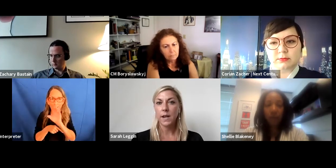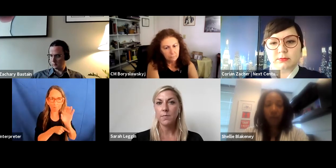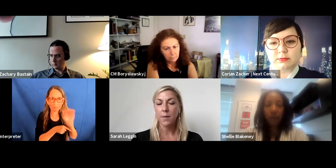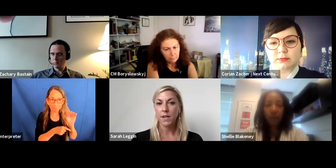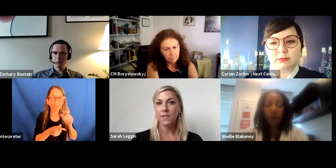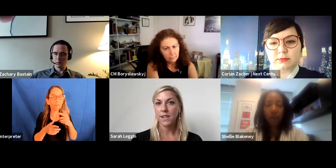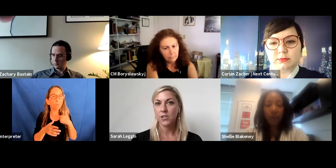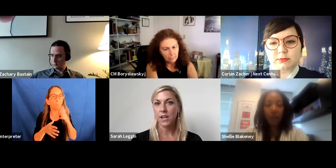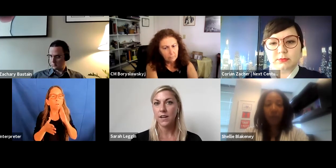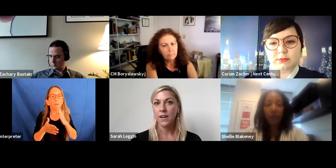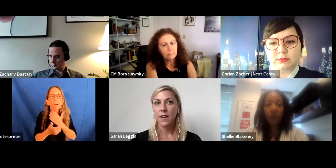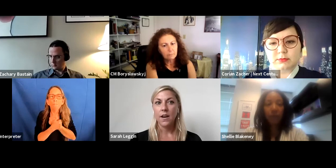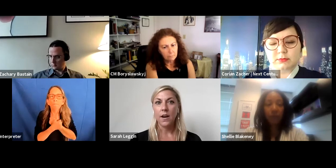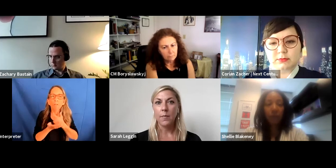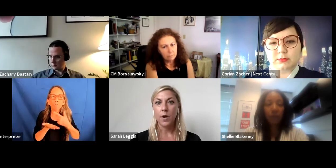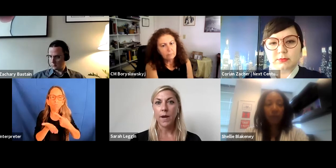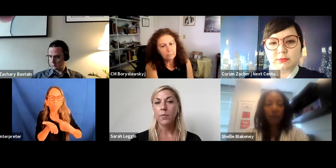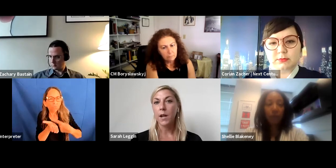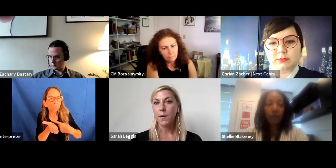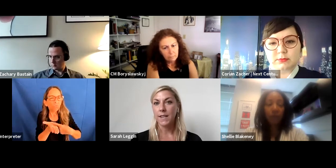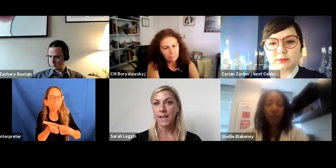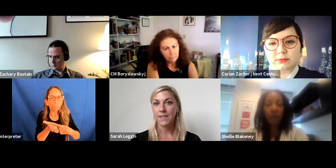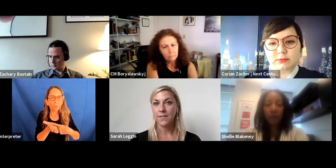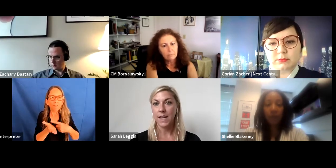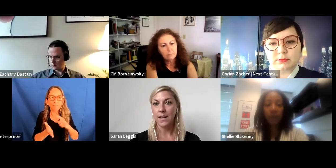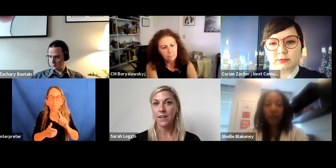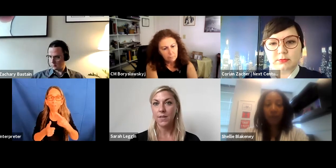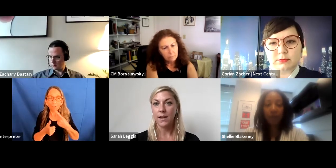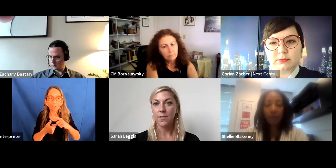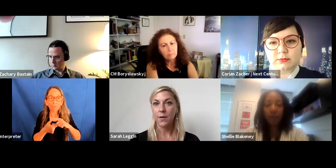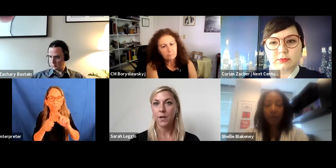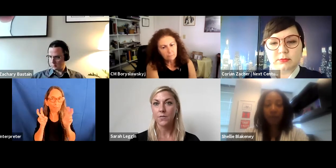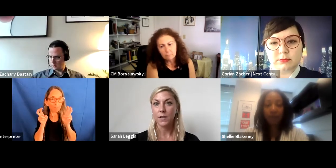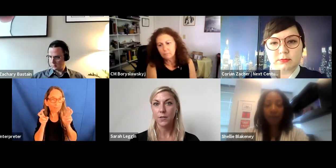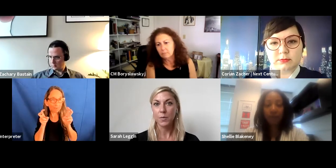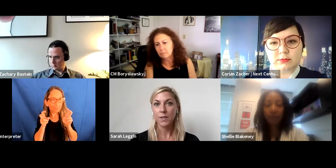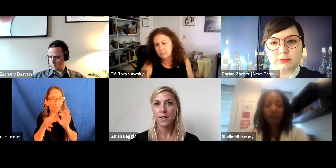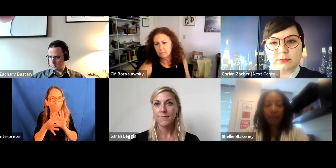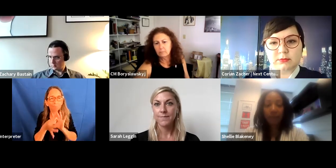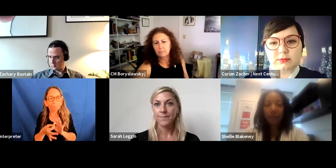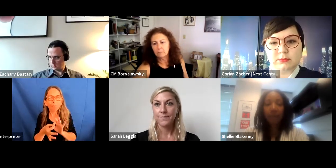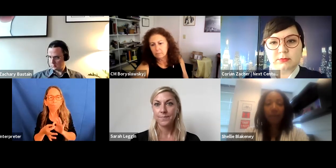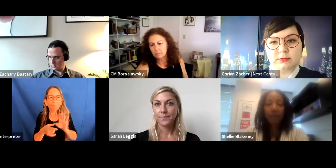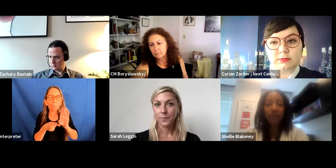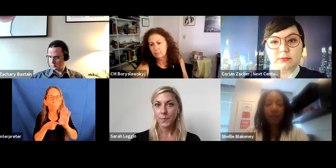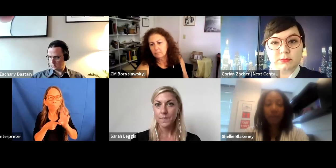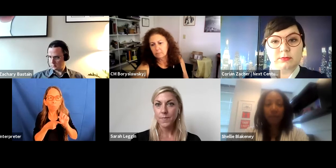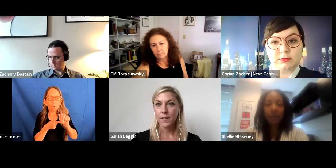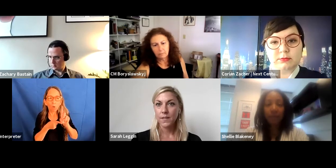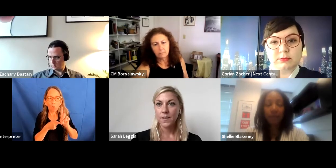first topic of discussion about broadband connectivity, if that works for the group.